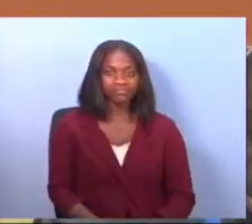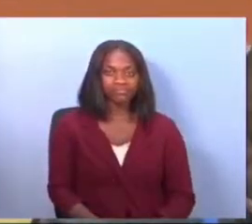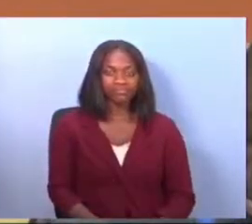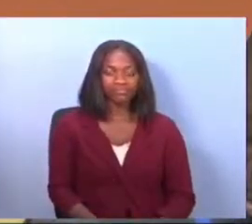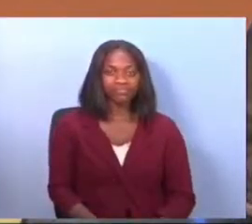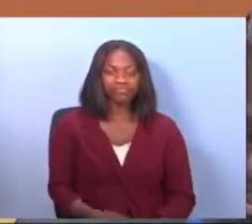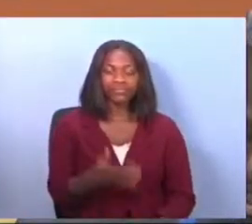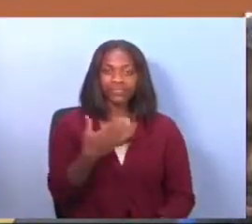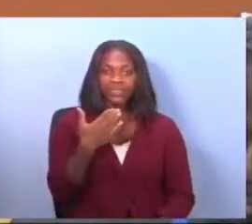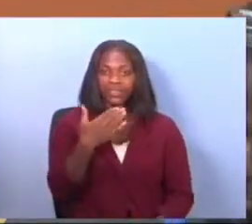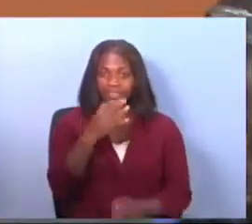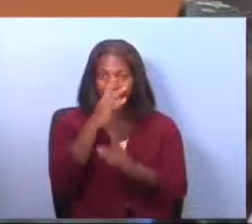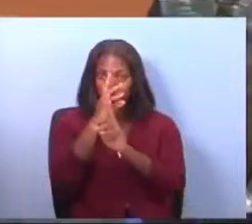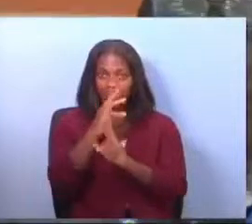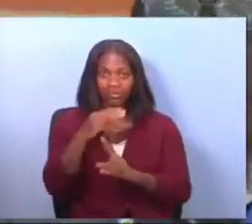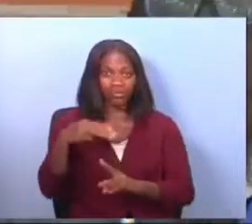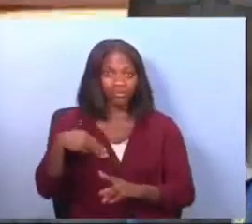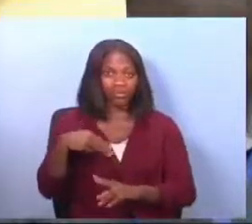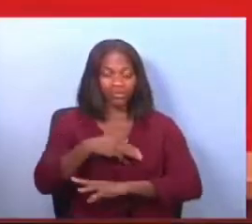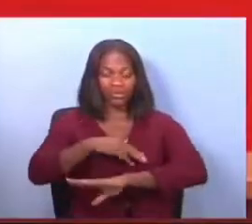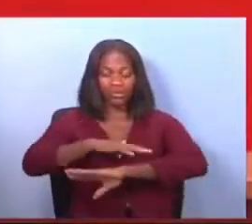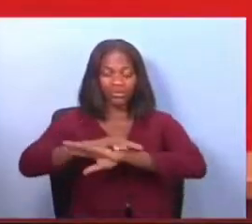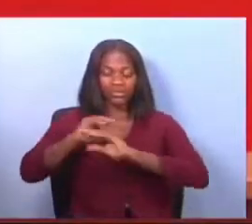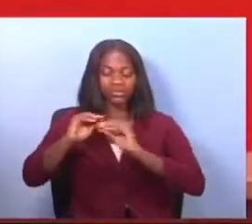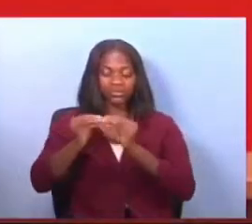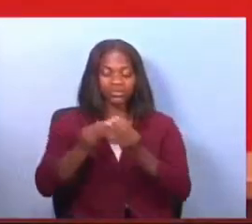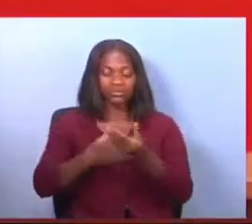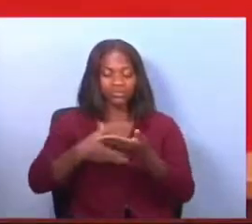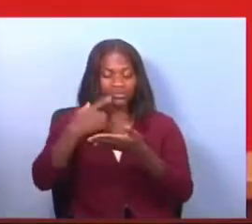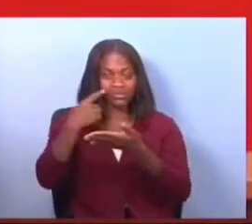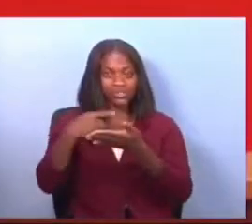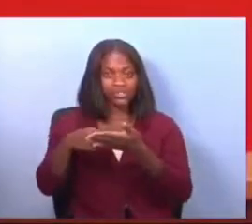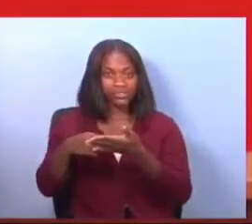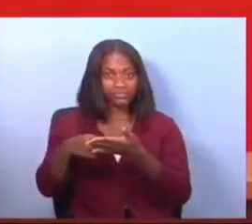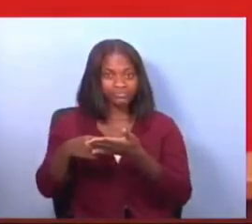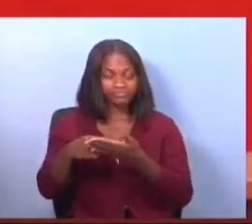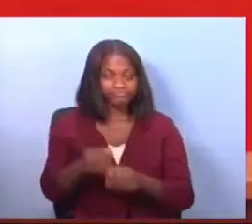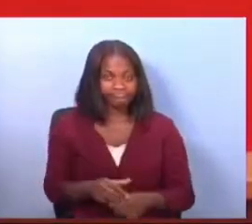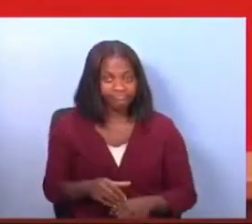very much, honorable member. Any more on page 12?